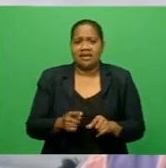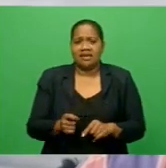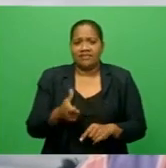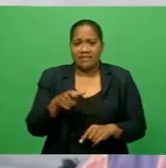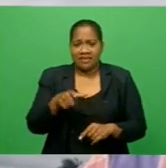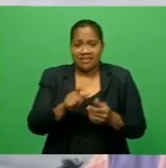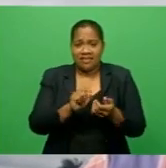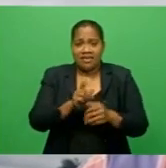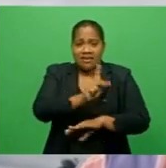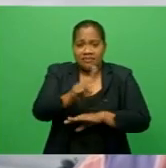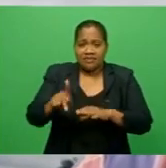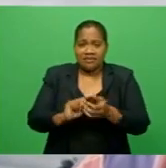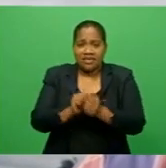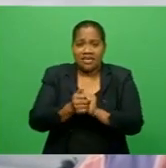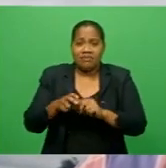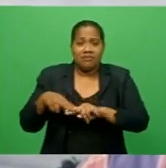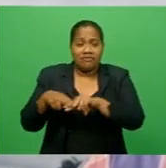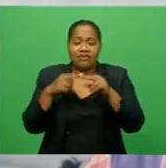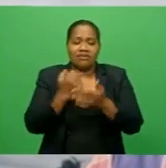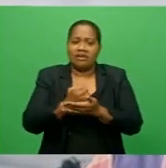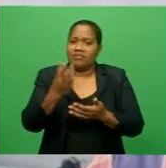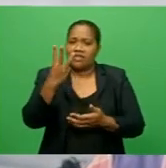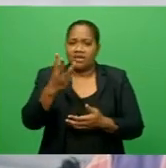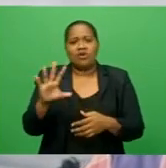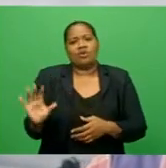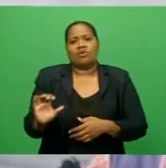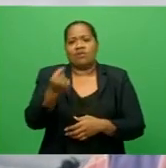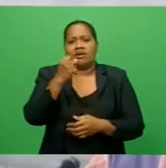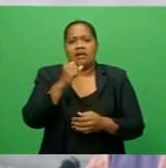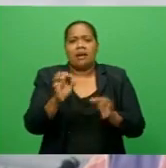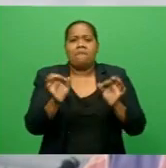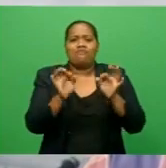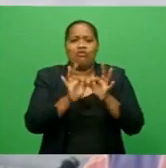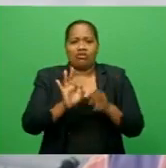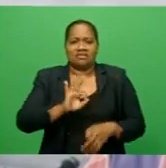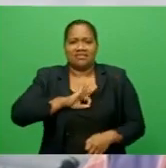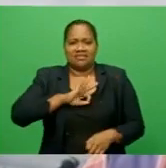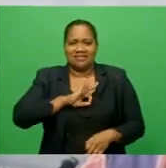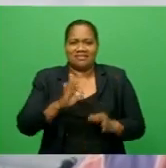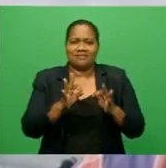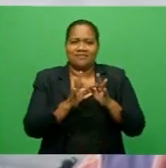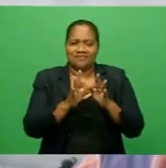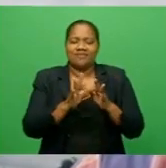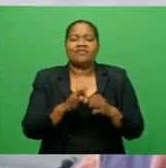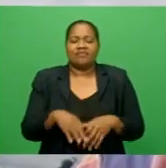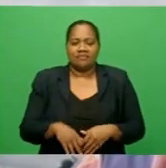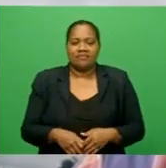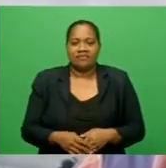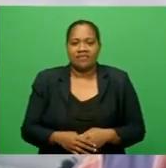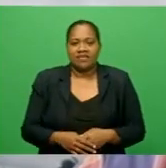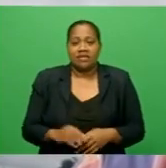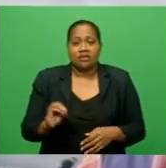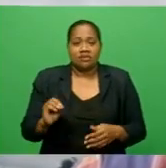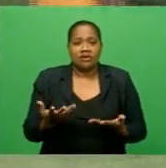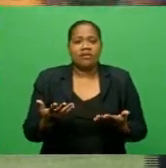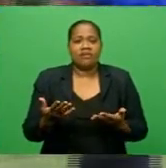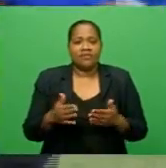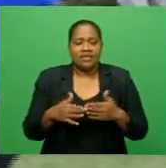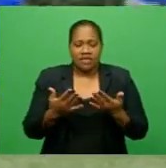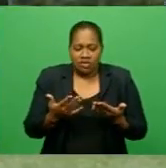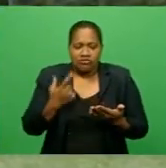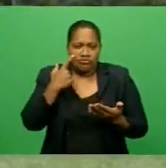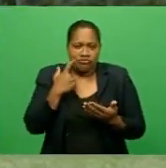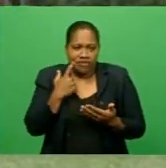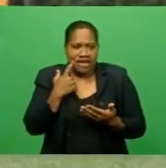3. We won bronze. We want to see some changes to that come 2023, and for us the work has started in terms of trying